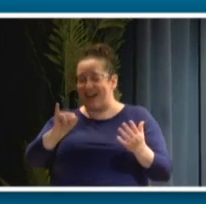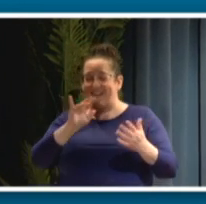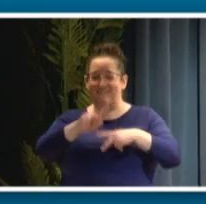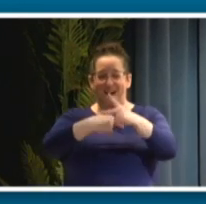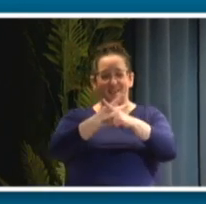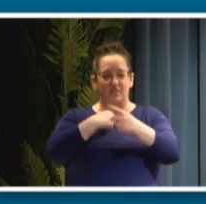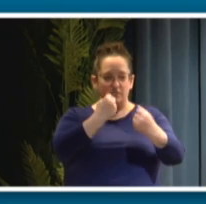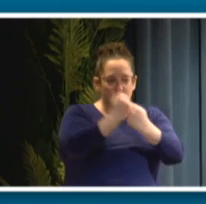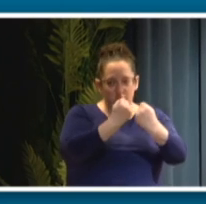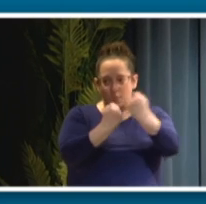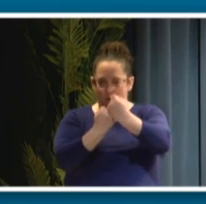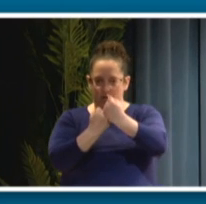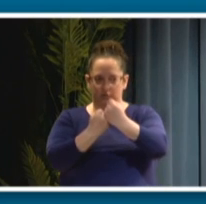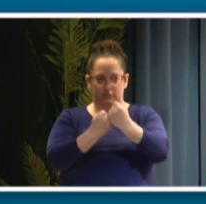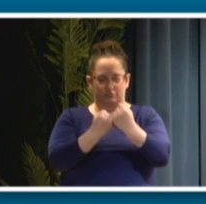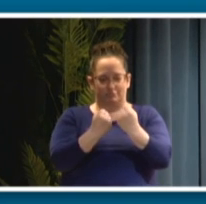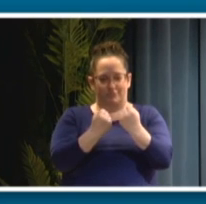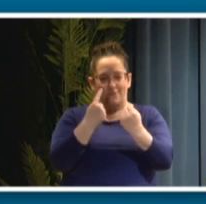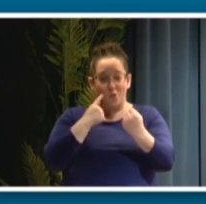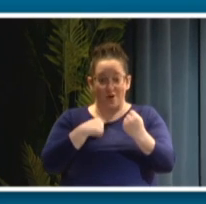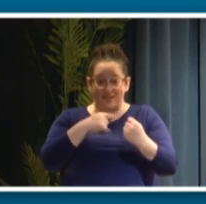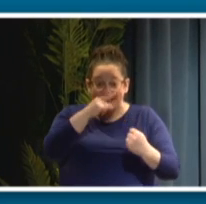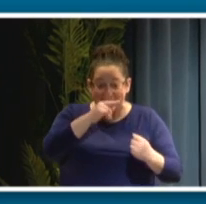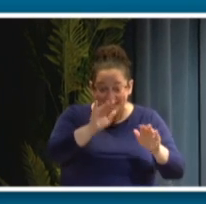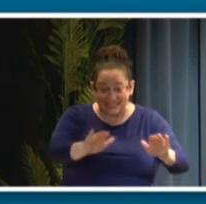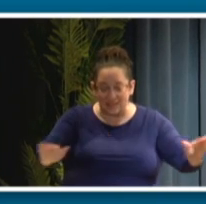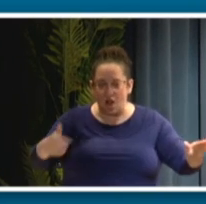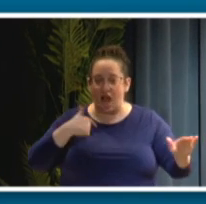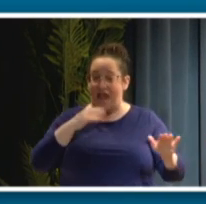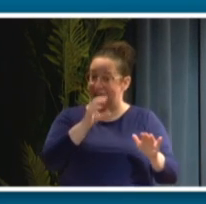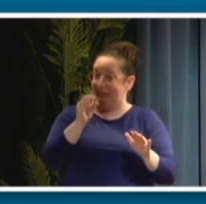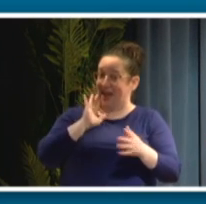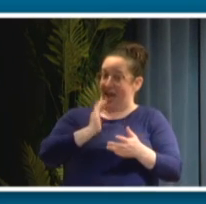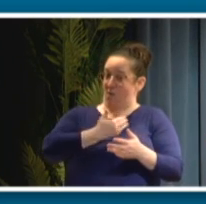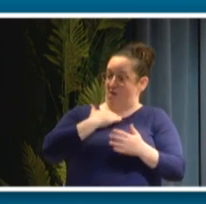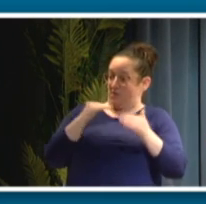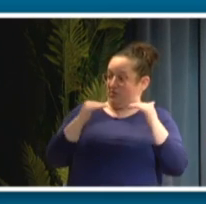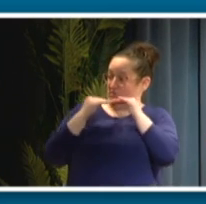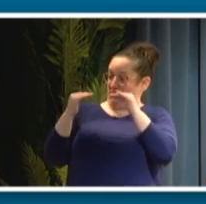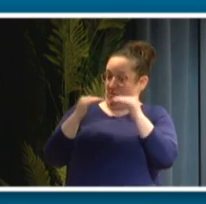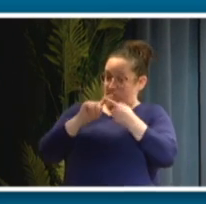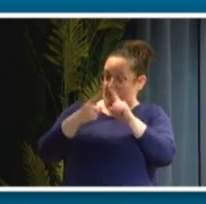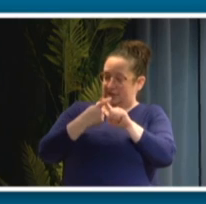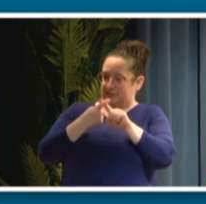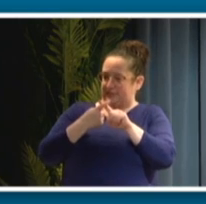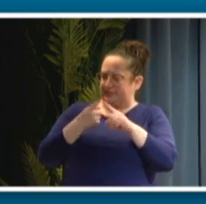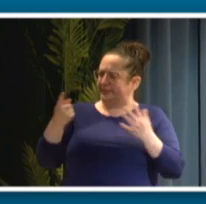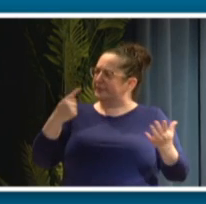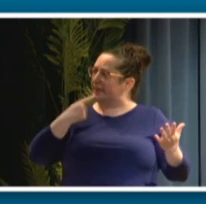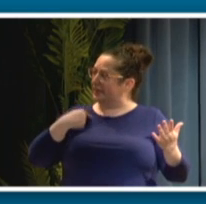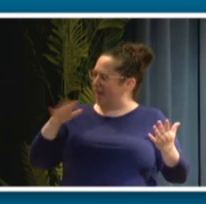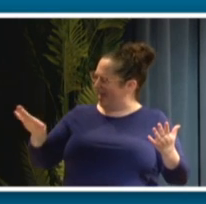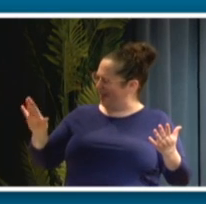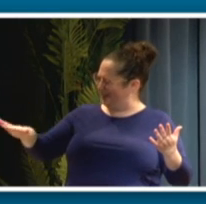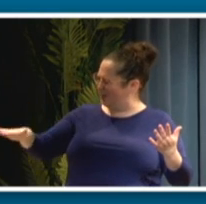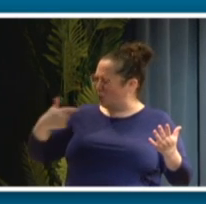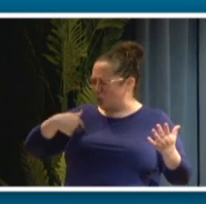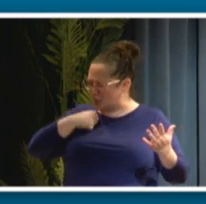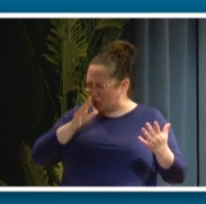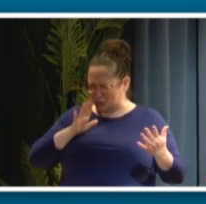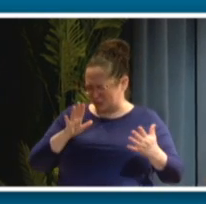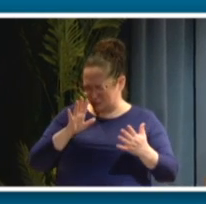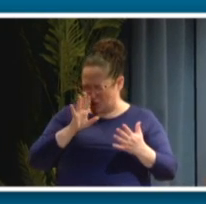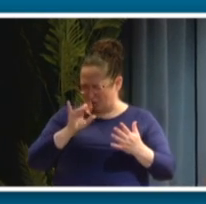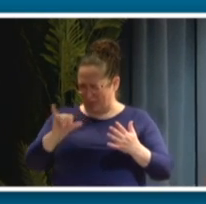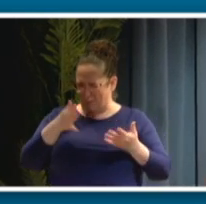I got to hold my friends accountable. Yes. Are you willing to look your homeboys in the face and be like, oh, we don't talk like that? Yo, we don't do that. I can't, like, right. That. And